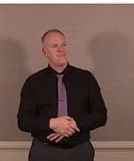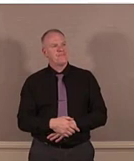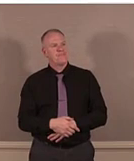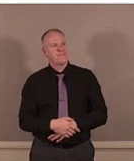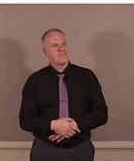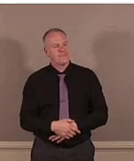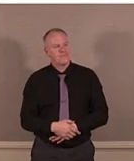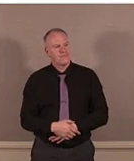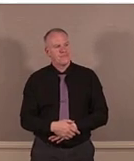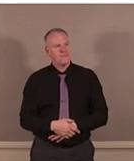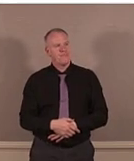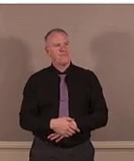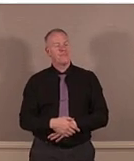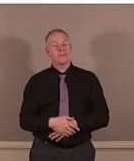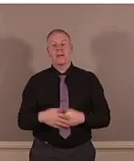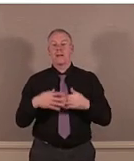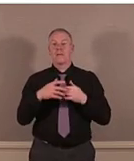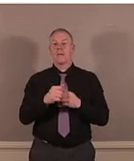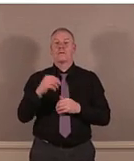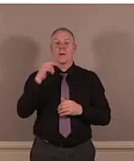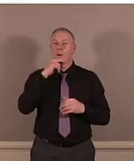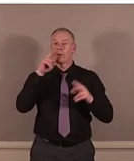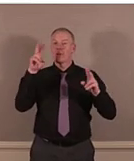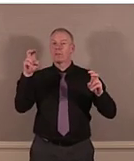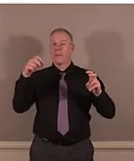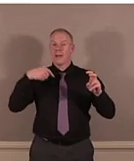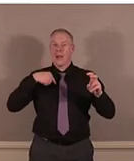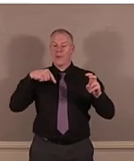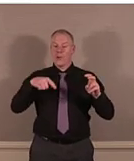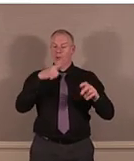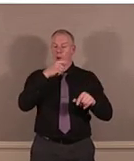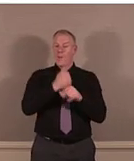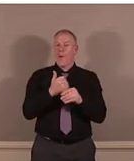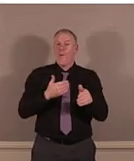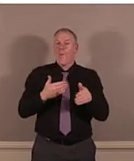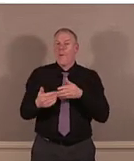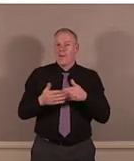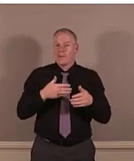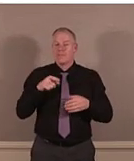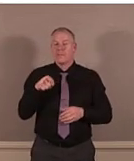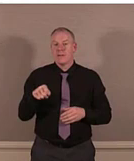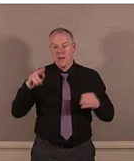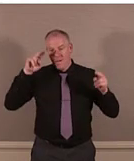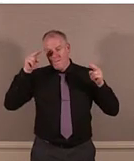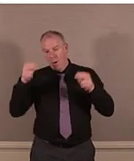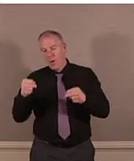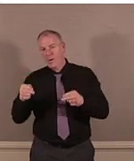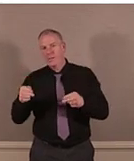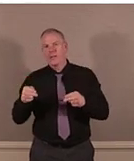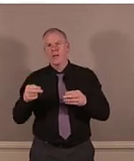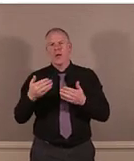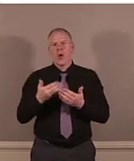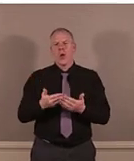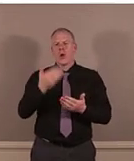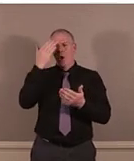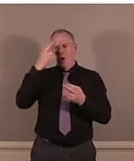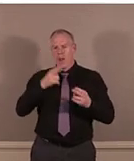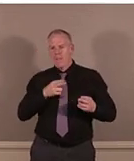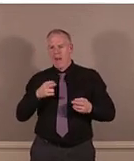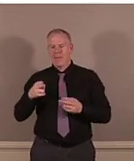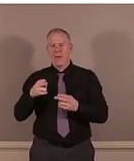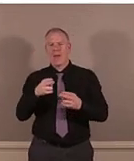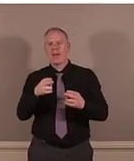And I suppose the main topic that I was here to talk about today really, I suppose, was focusing on non-learner pathways, but I did